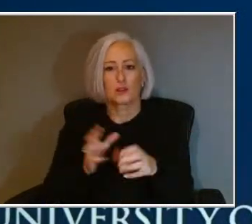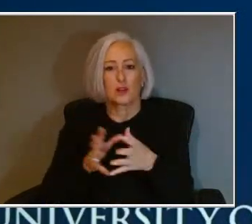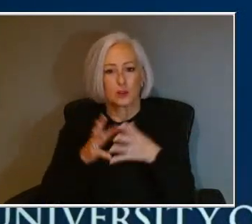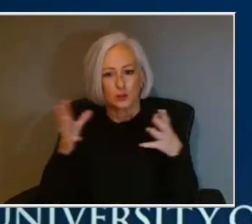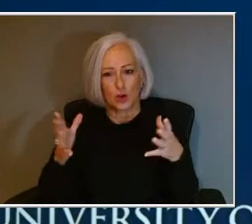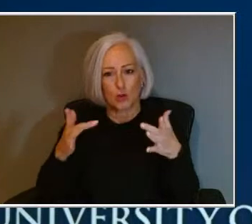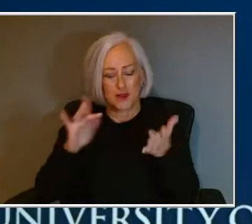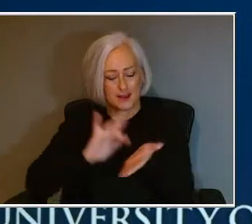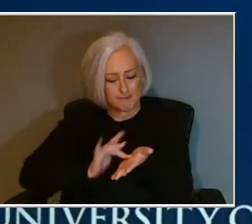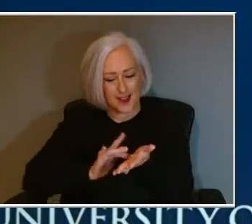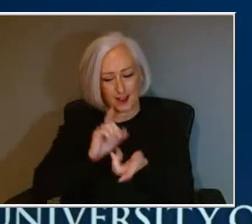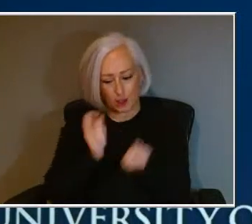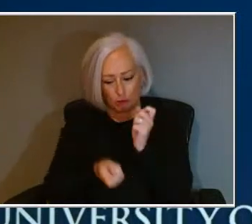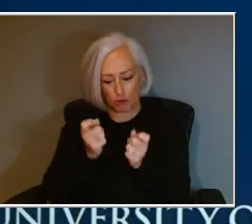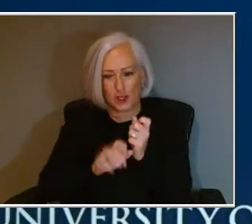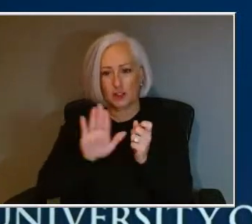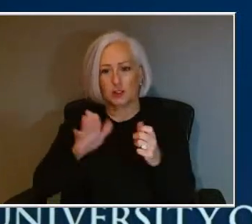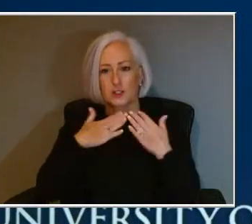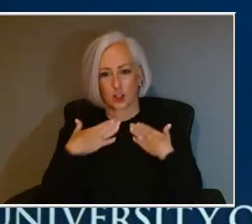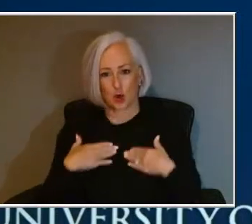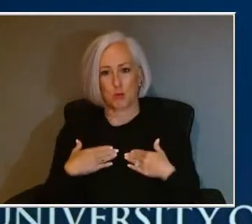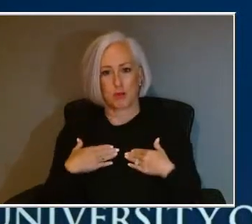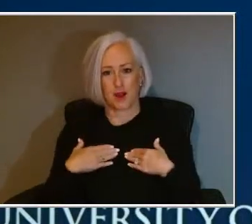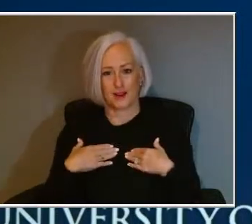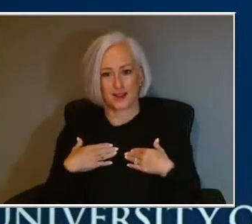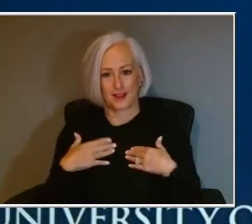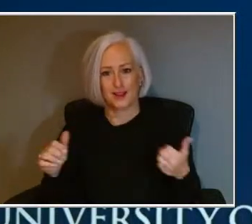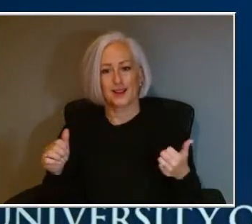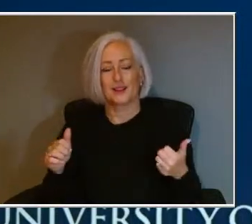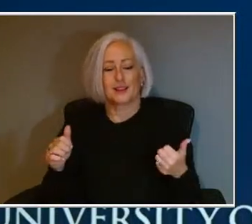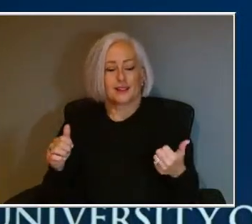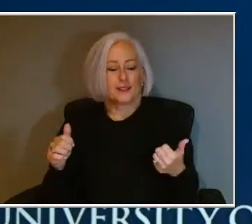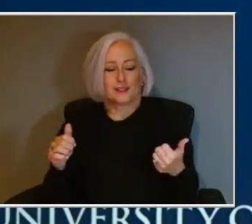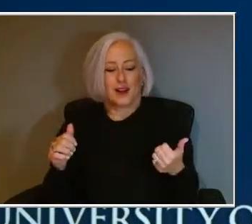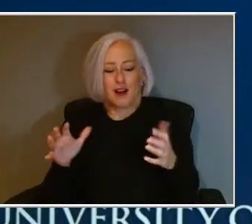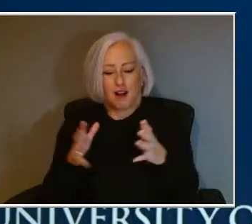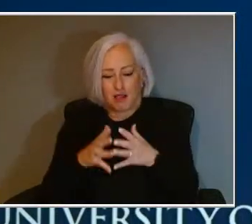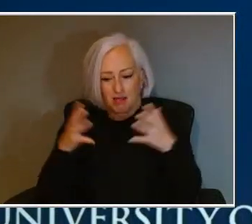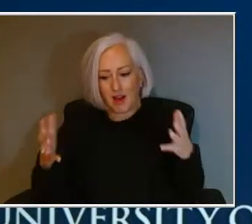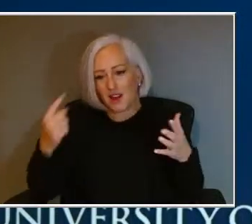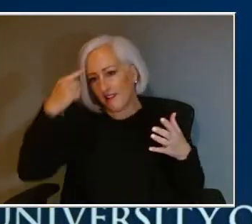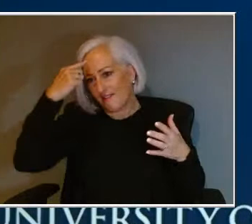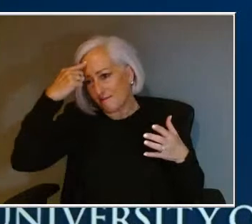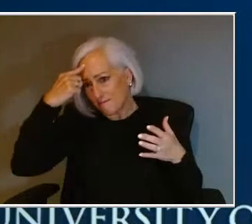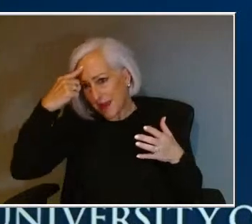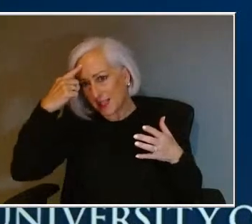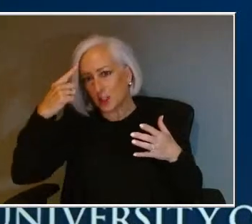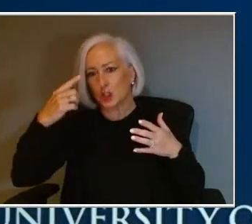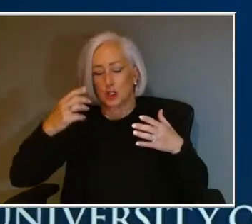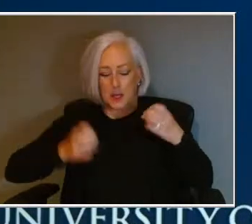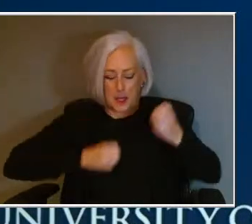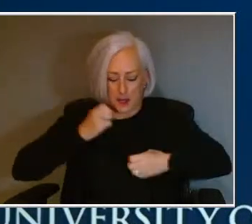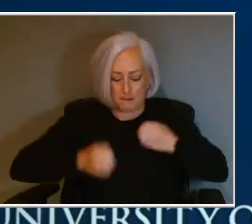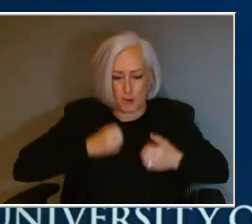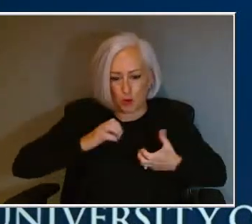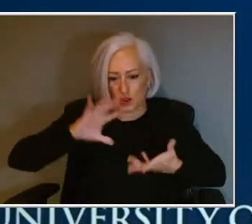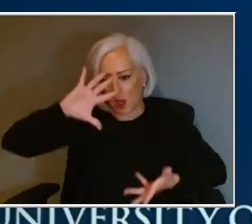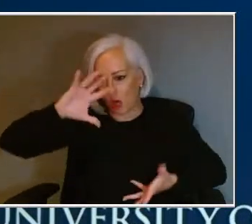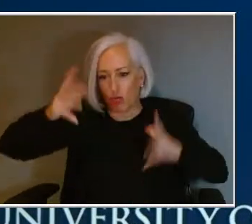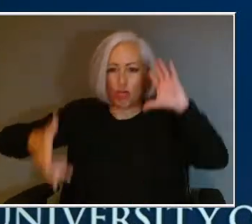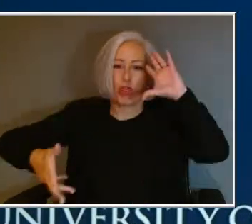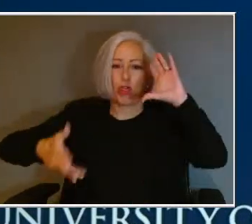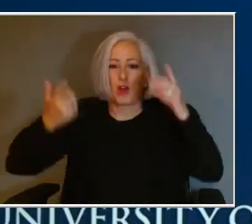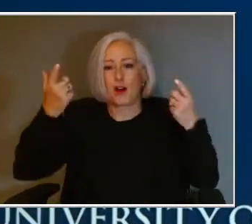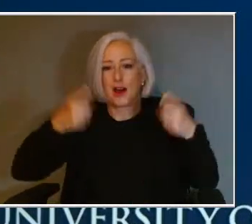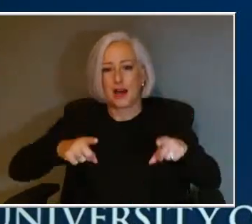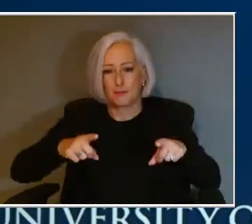your body. It causes. Again, there is a lot of mental, emotional turmoil because of the